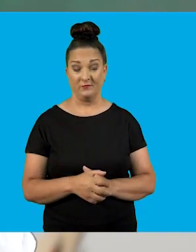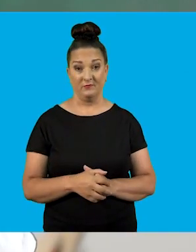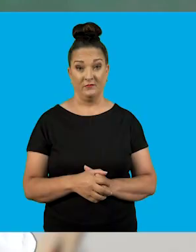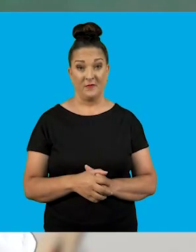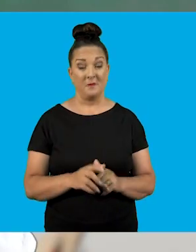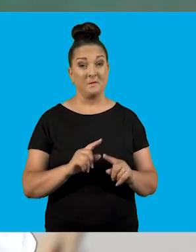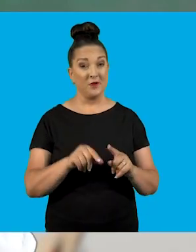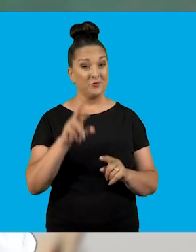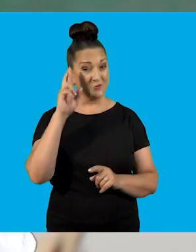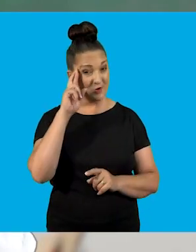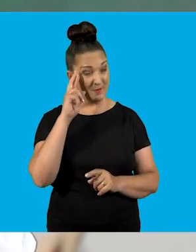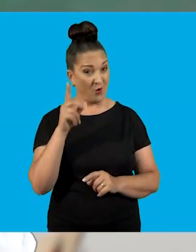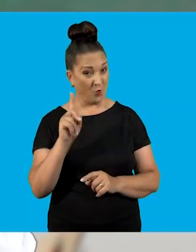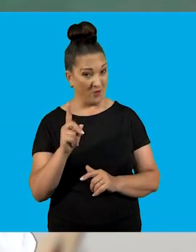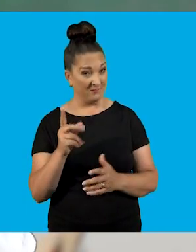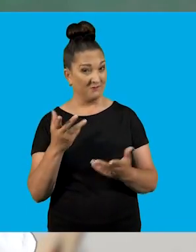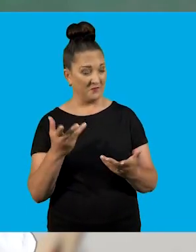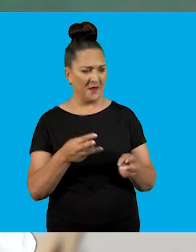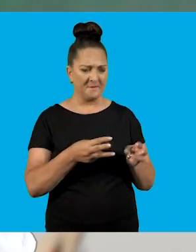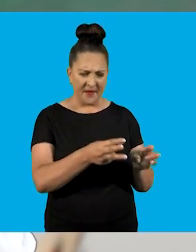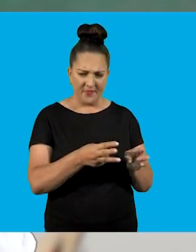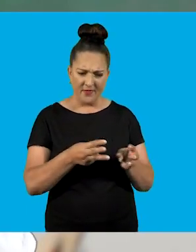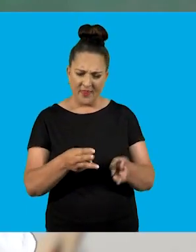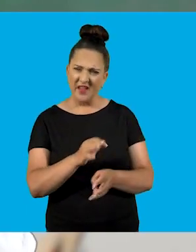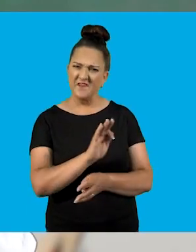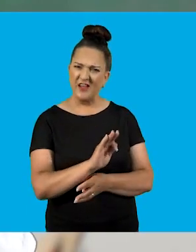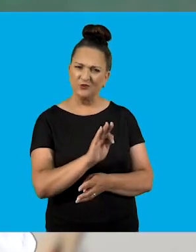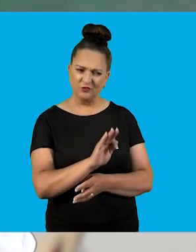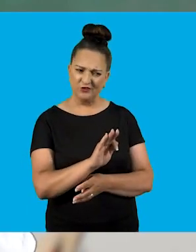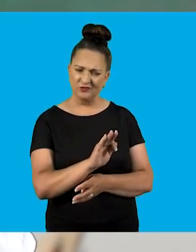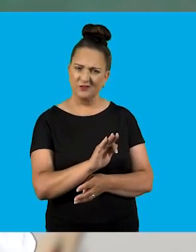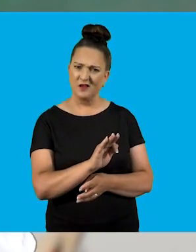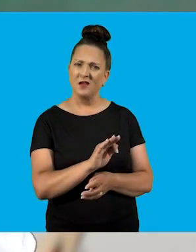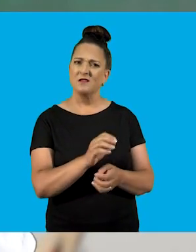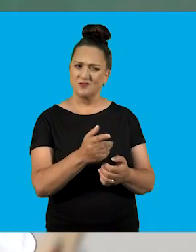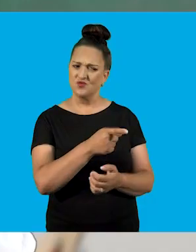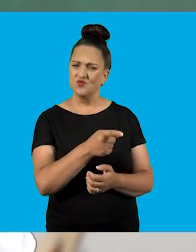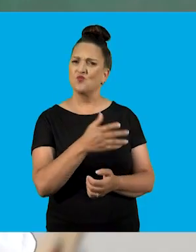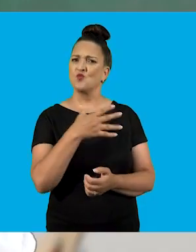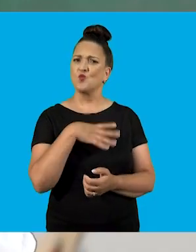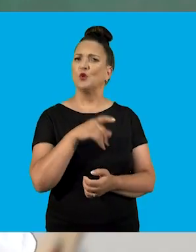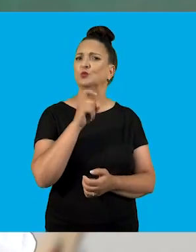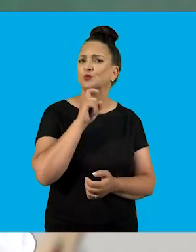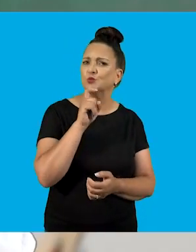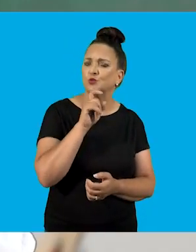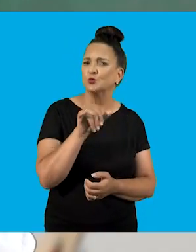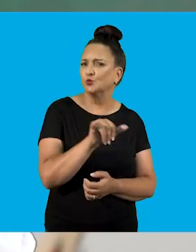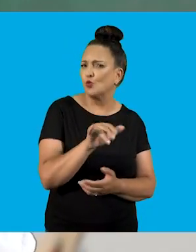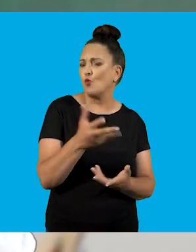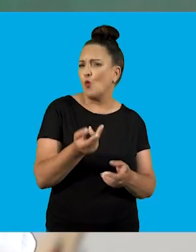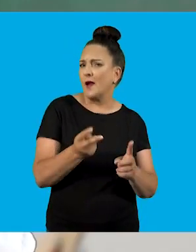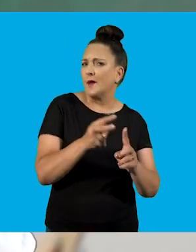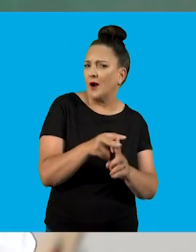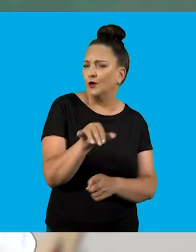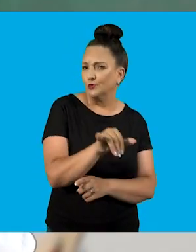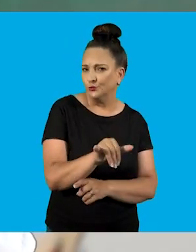going to need to figure out which method of factorizing out of all the methods that you've learned, which one should be applied in